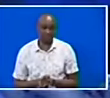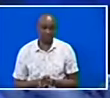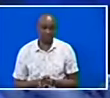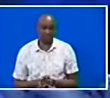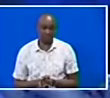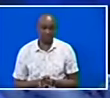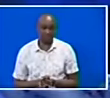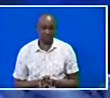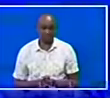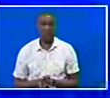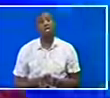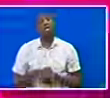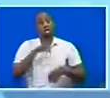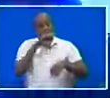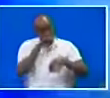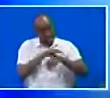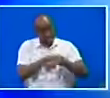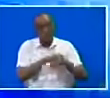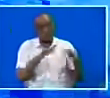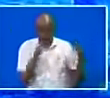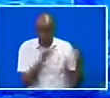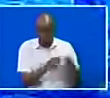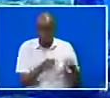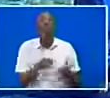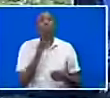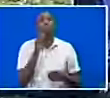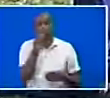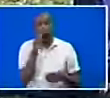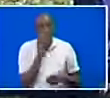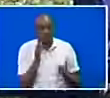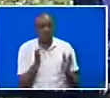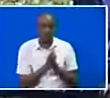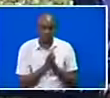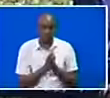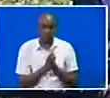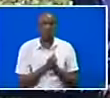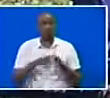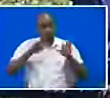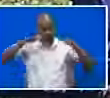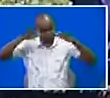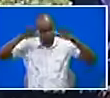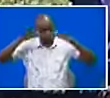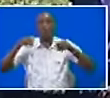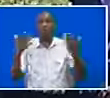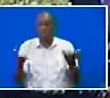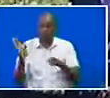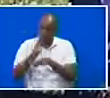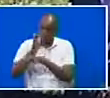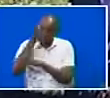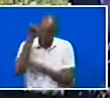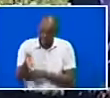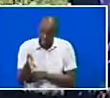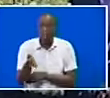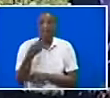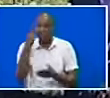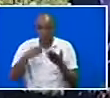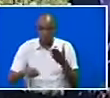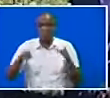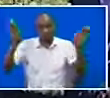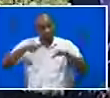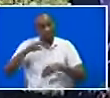The National Super Alliance co-principals Musalia Mudavadi and Isaac Ruto this afternoon led a rally in Bomet in which they asked the Rift